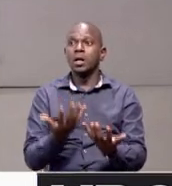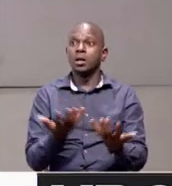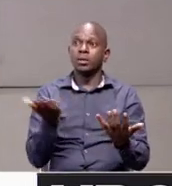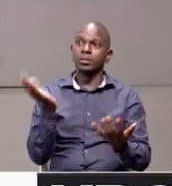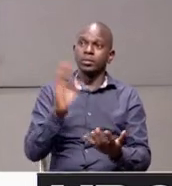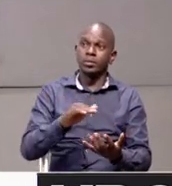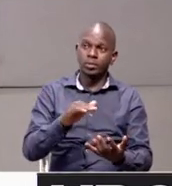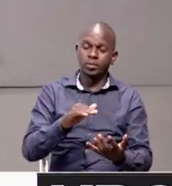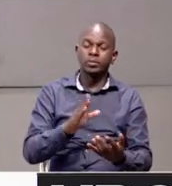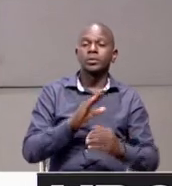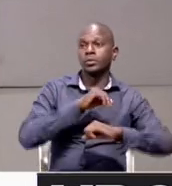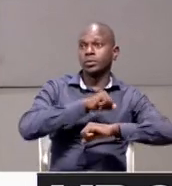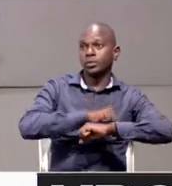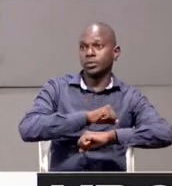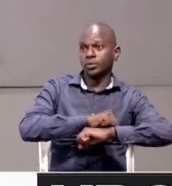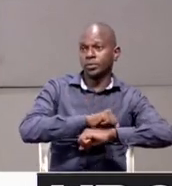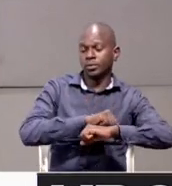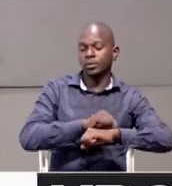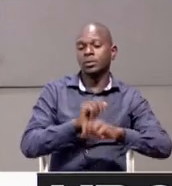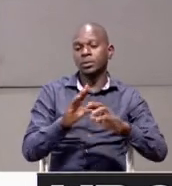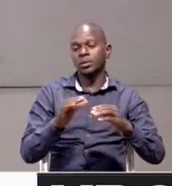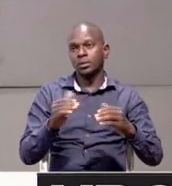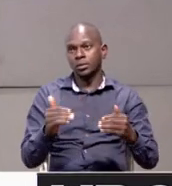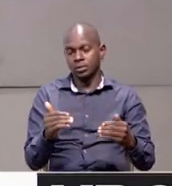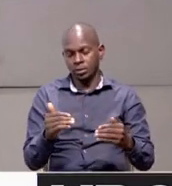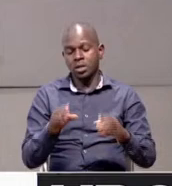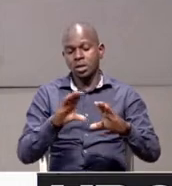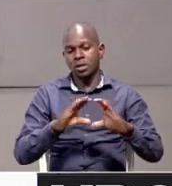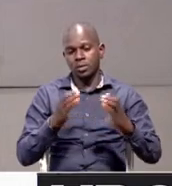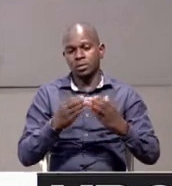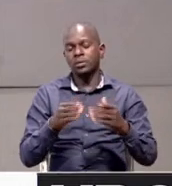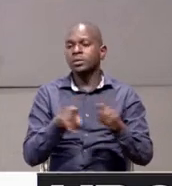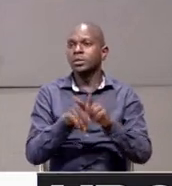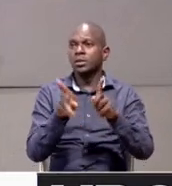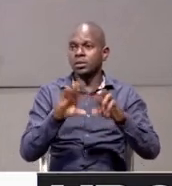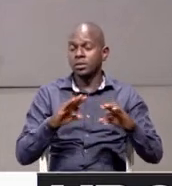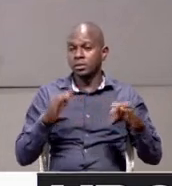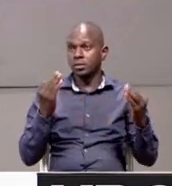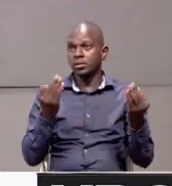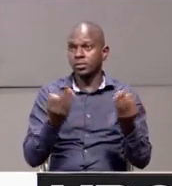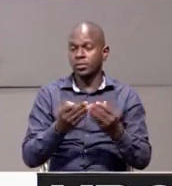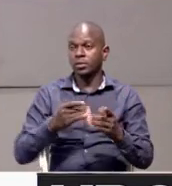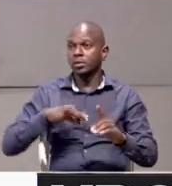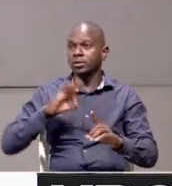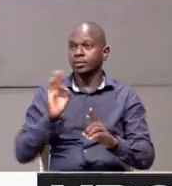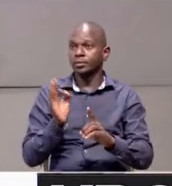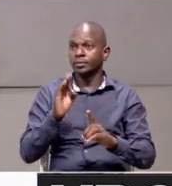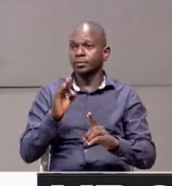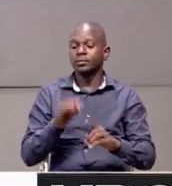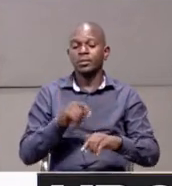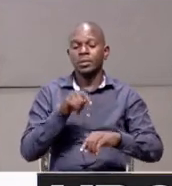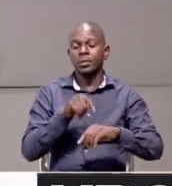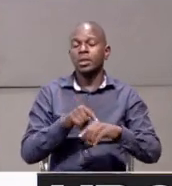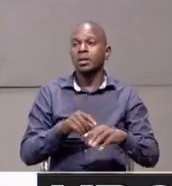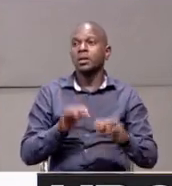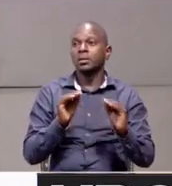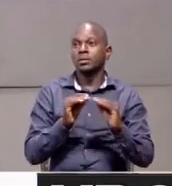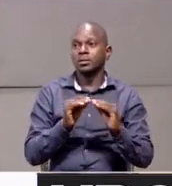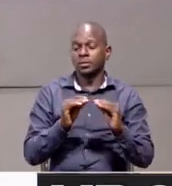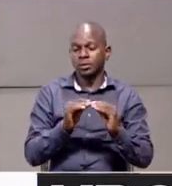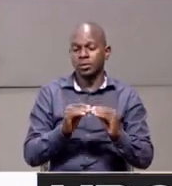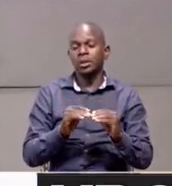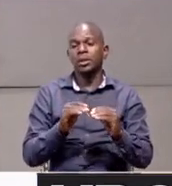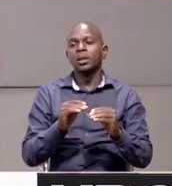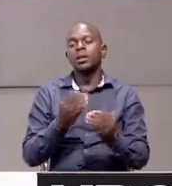reintegrated back to schools and the communities and the families specifically. During the meeting, Martin